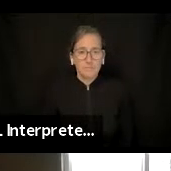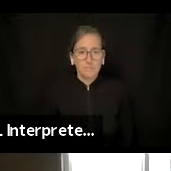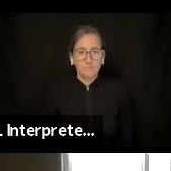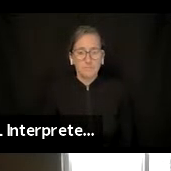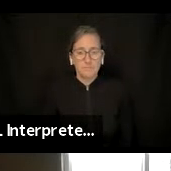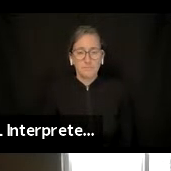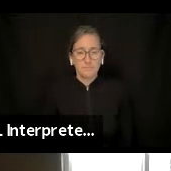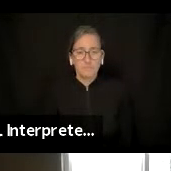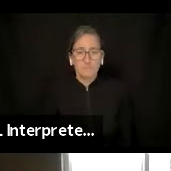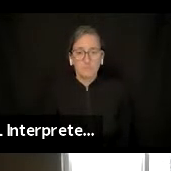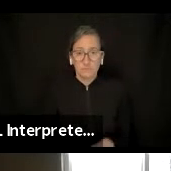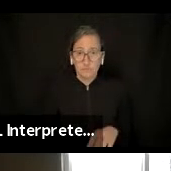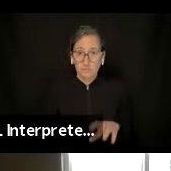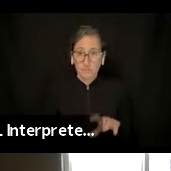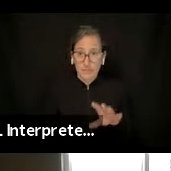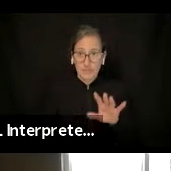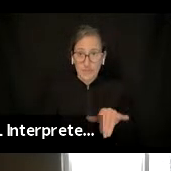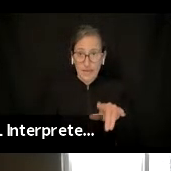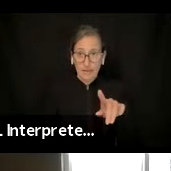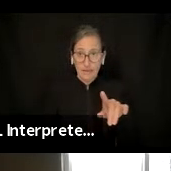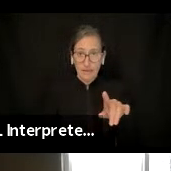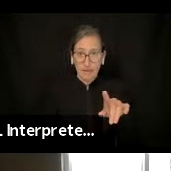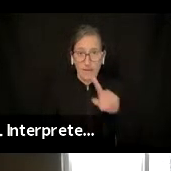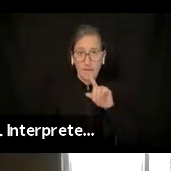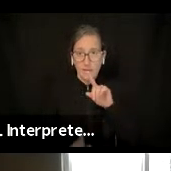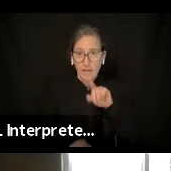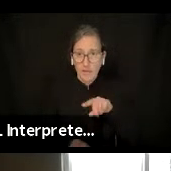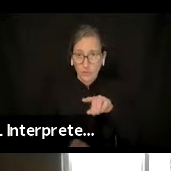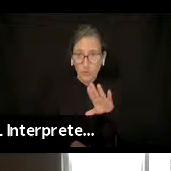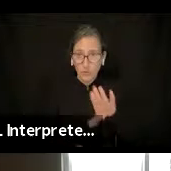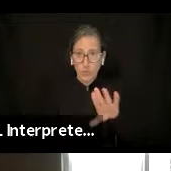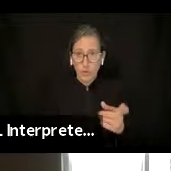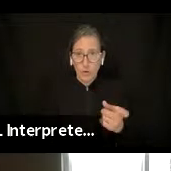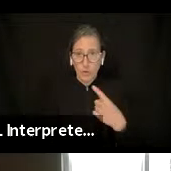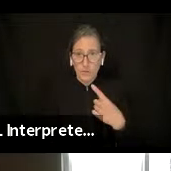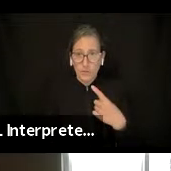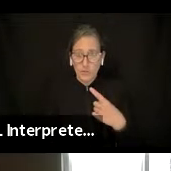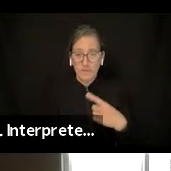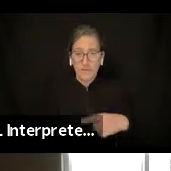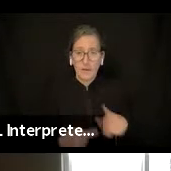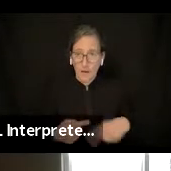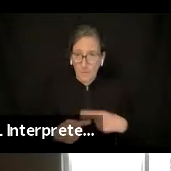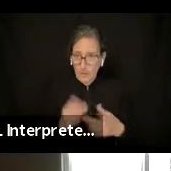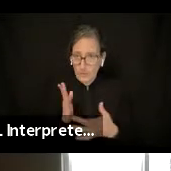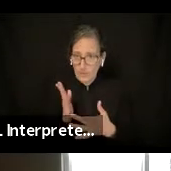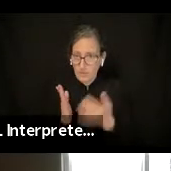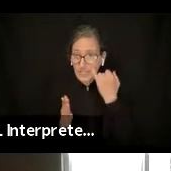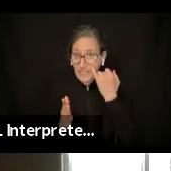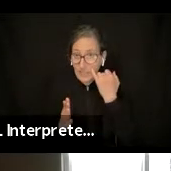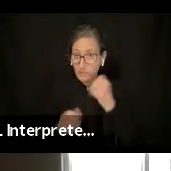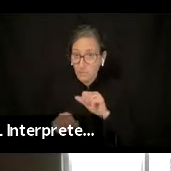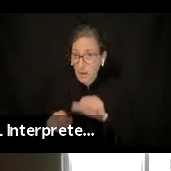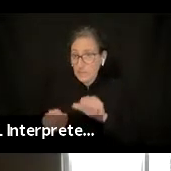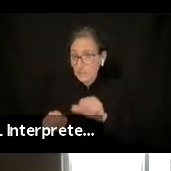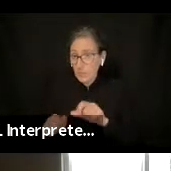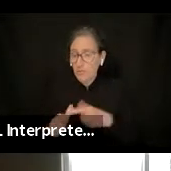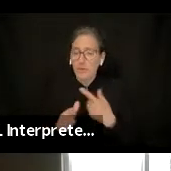Does that help answer the two parts of the question? One, technology wise, is it available? And then